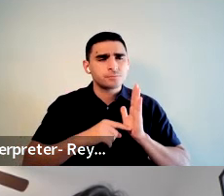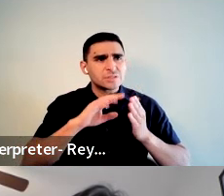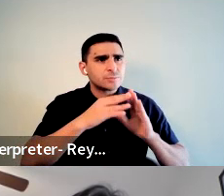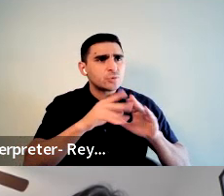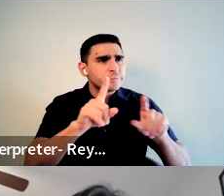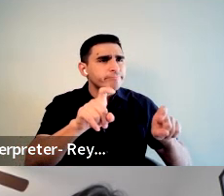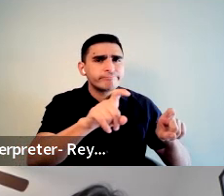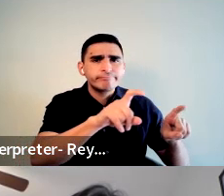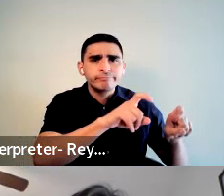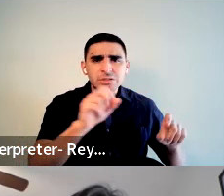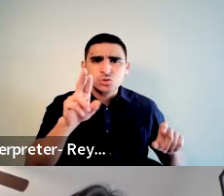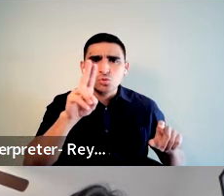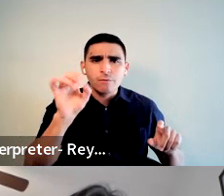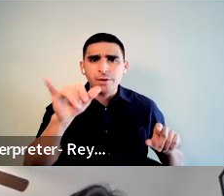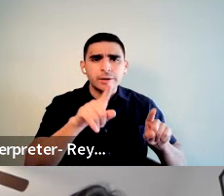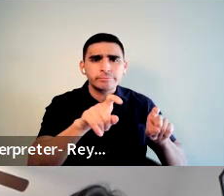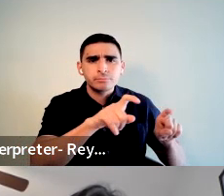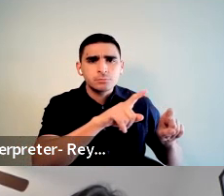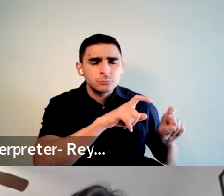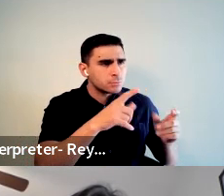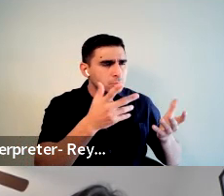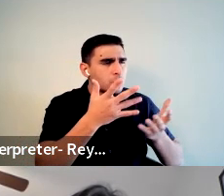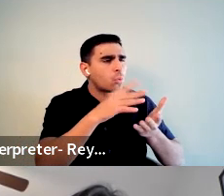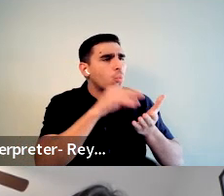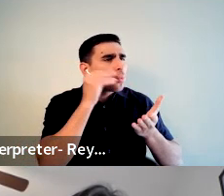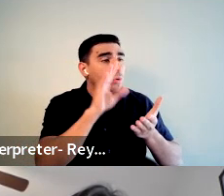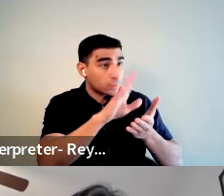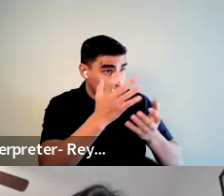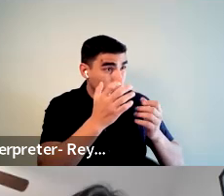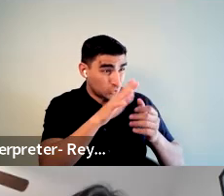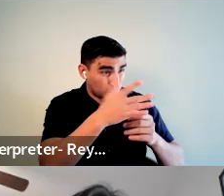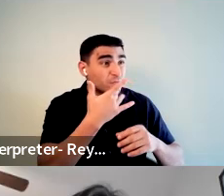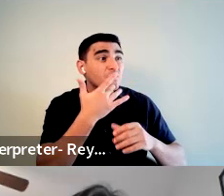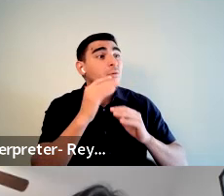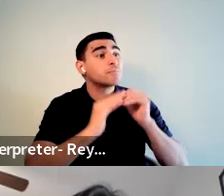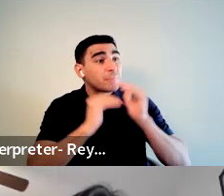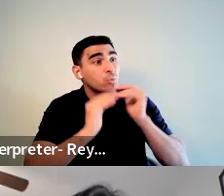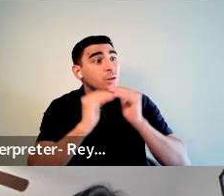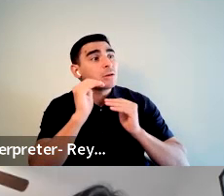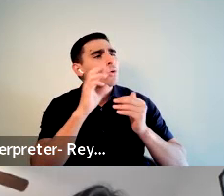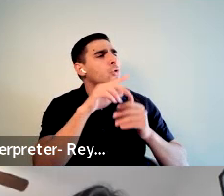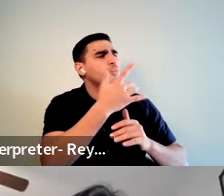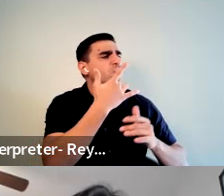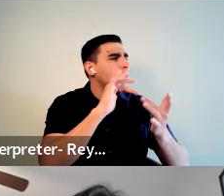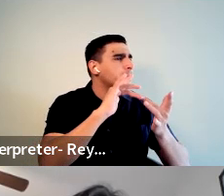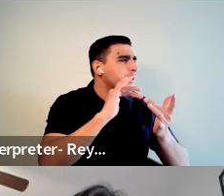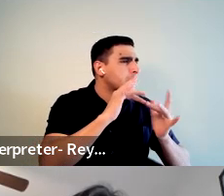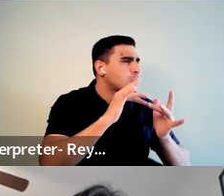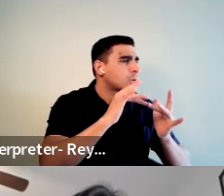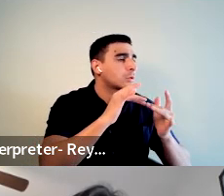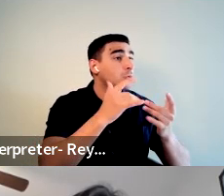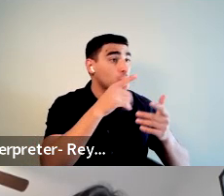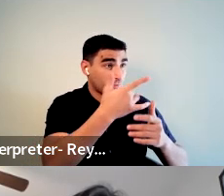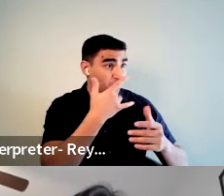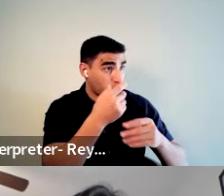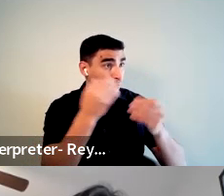going to be surveying your community to learn, would they use a brick and mortar? Or if they had broadband, would they prefer to do yoga